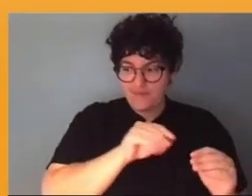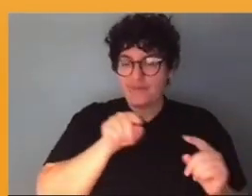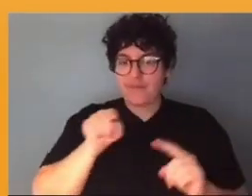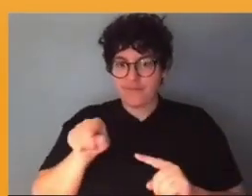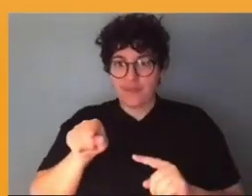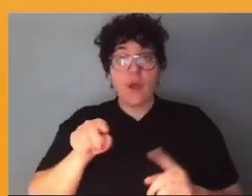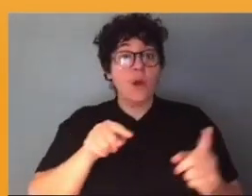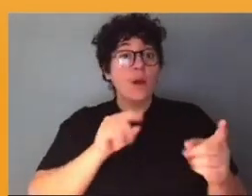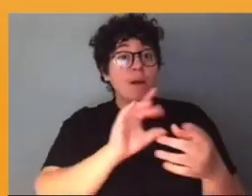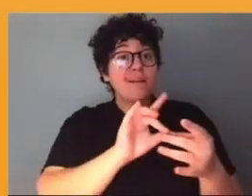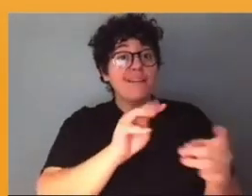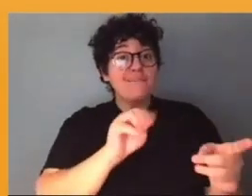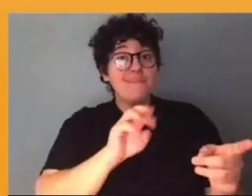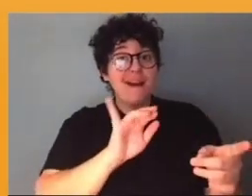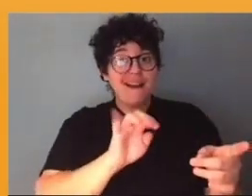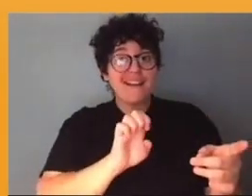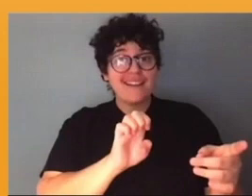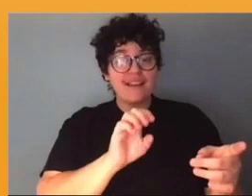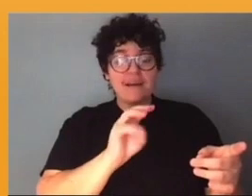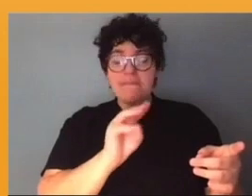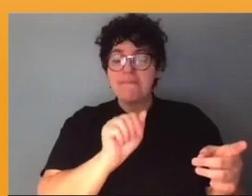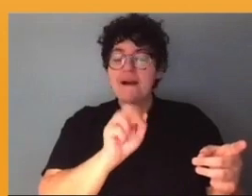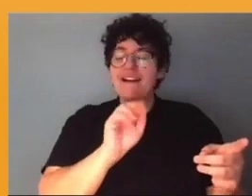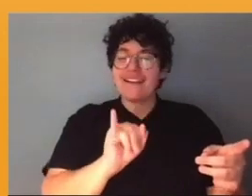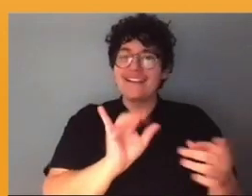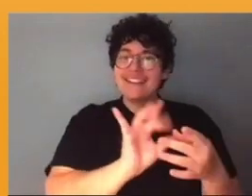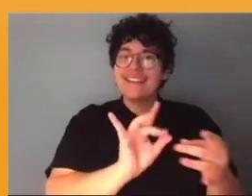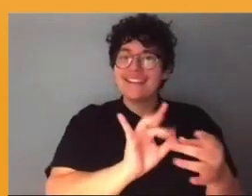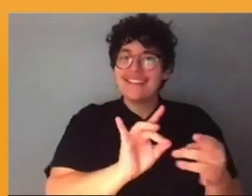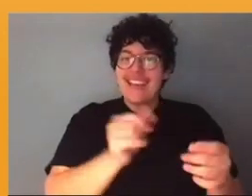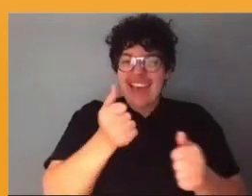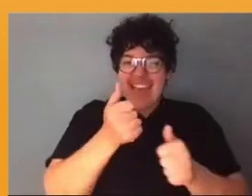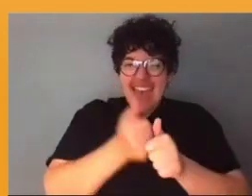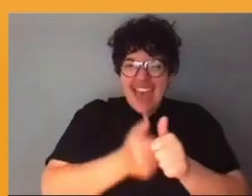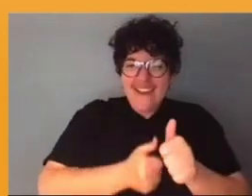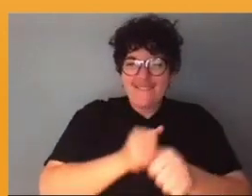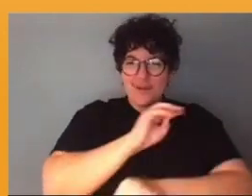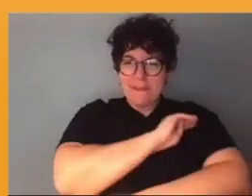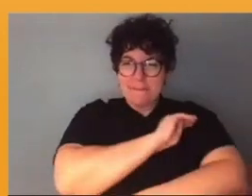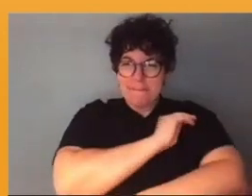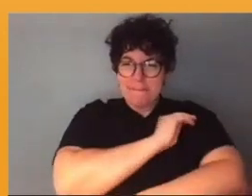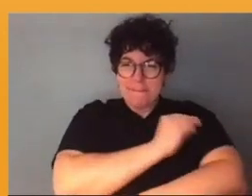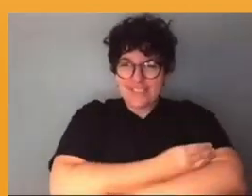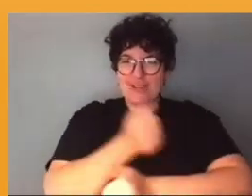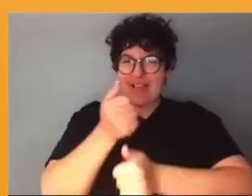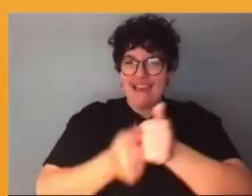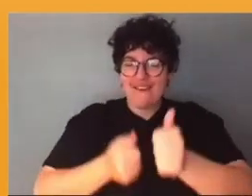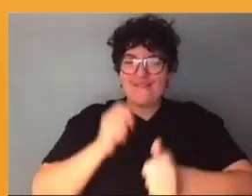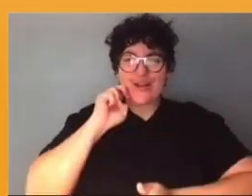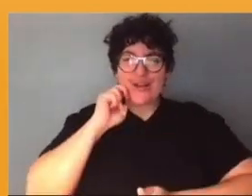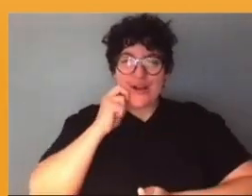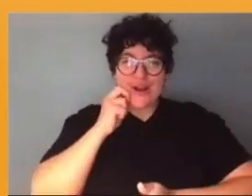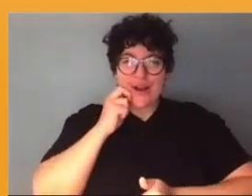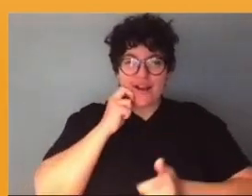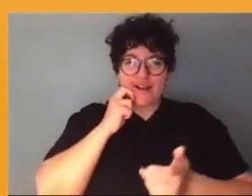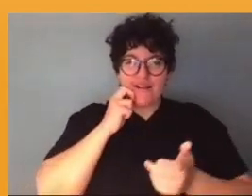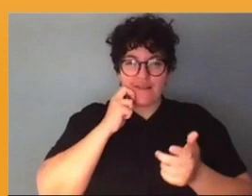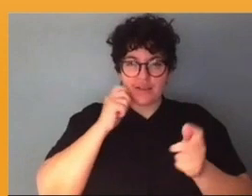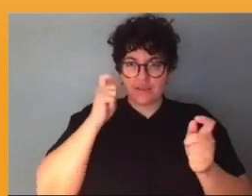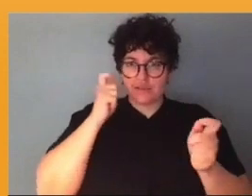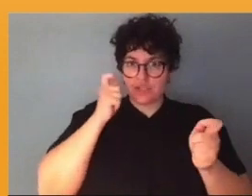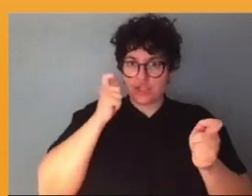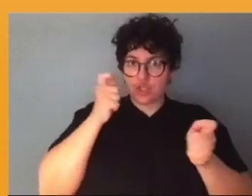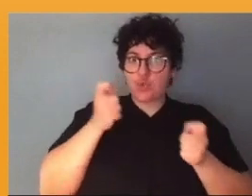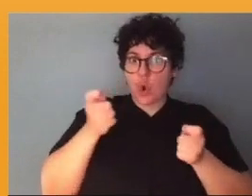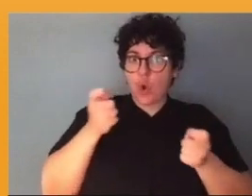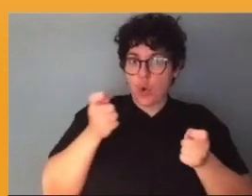the use of every nerve and every muscle is so calculated, but in Lasyam, it's an opportunity to let go